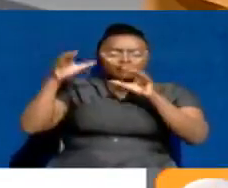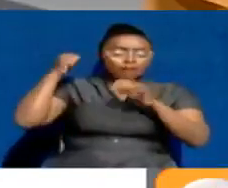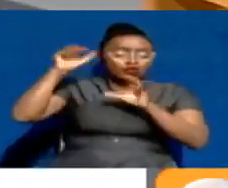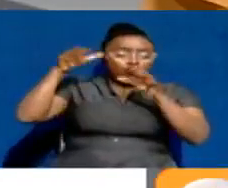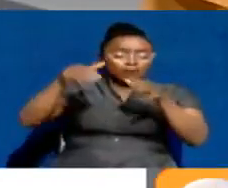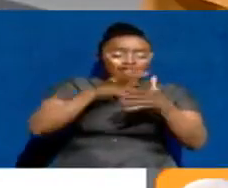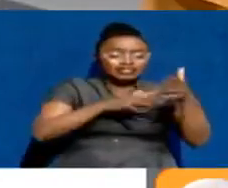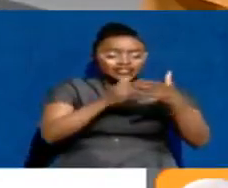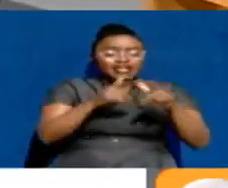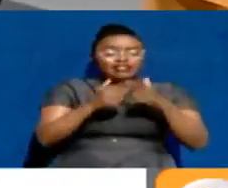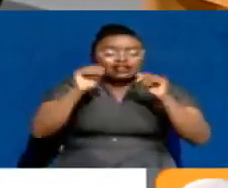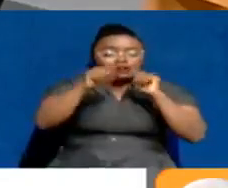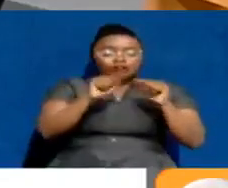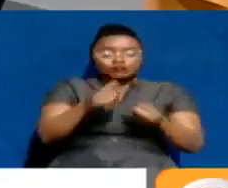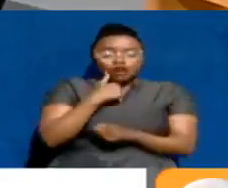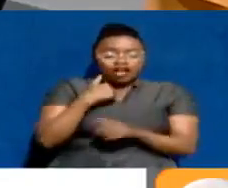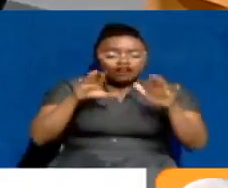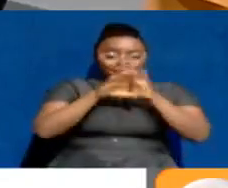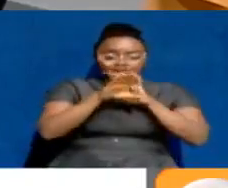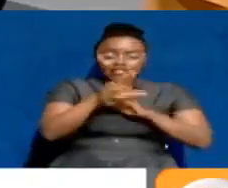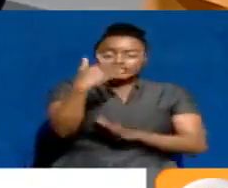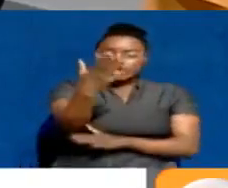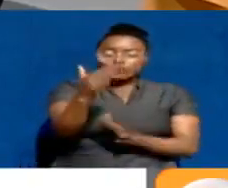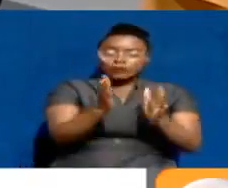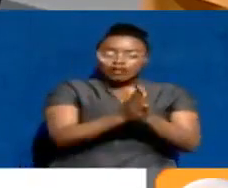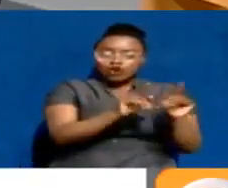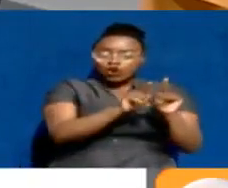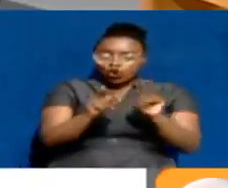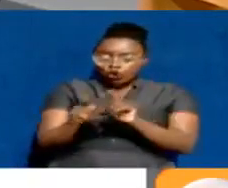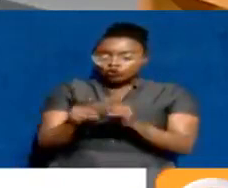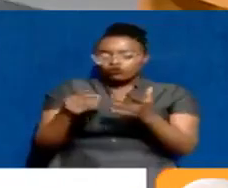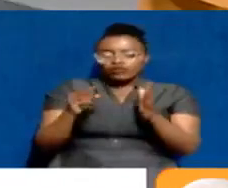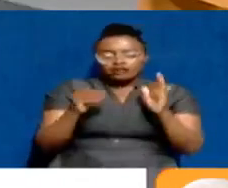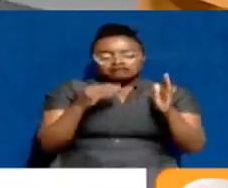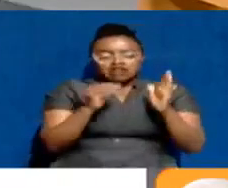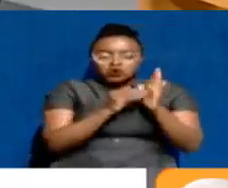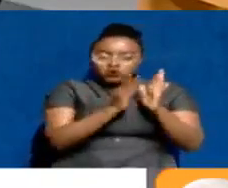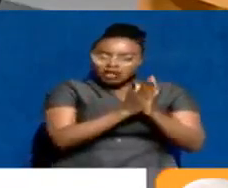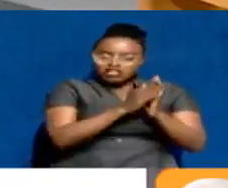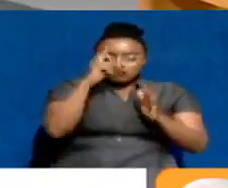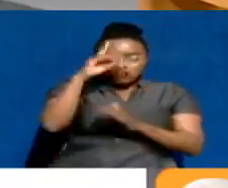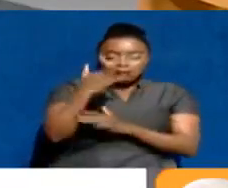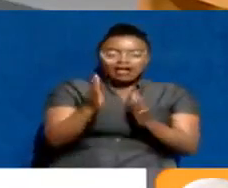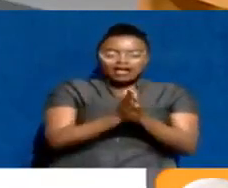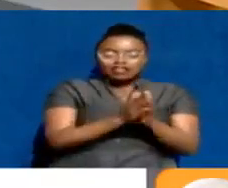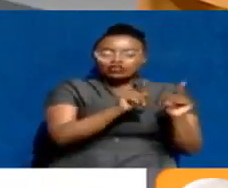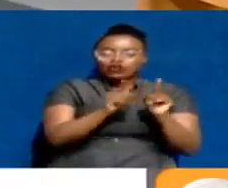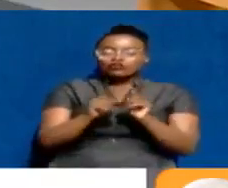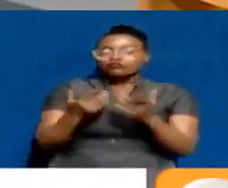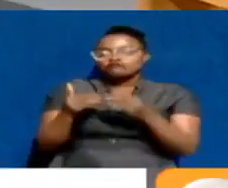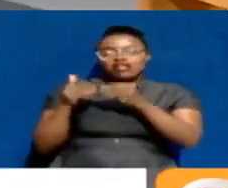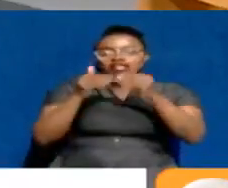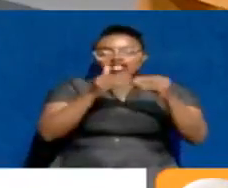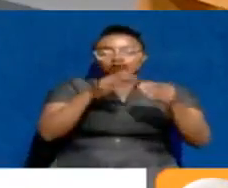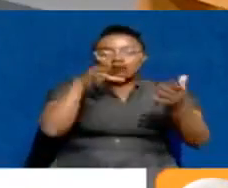itself. You will then also be entitled to access the documents and records of the party, as well as also vying for a leadership